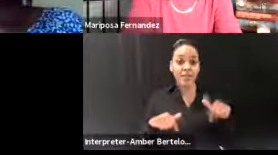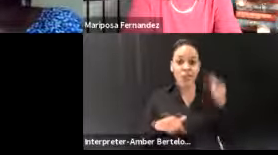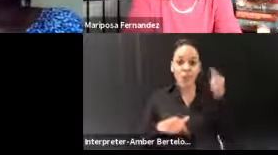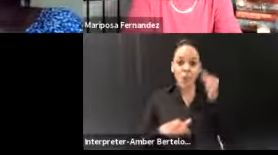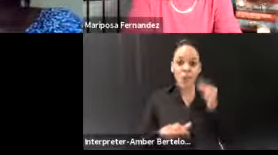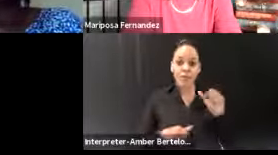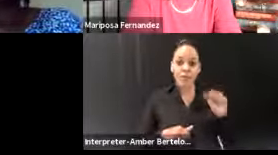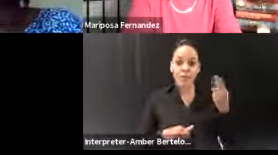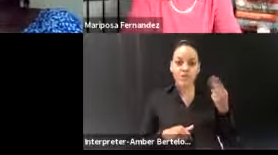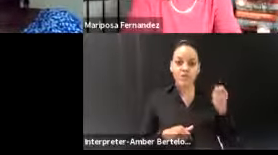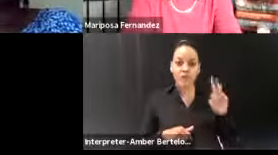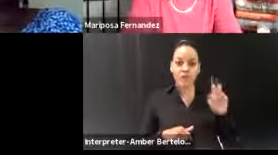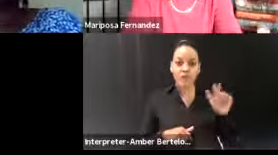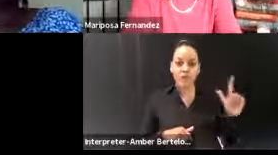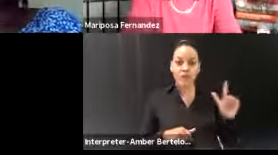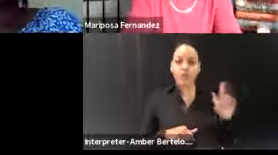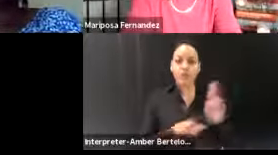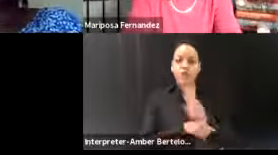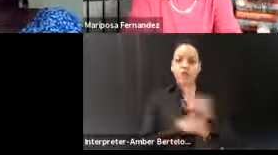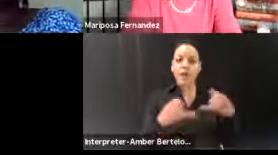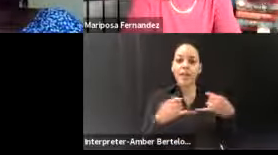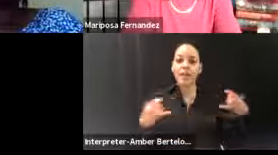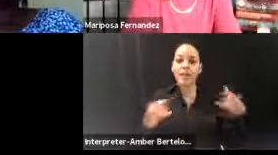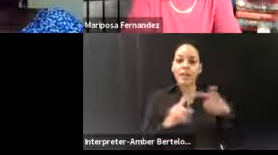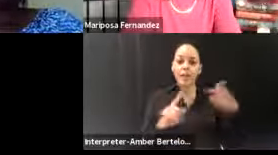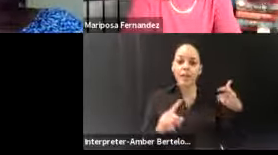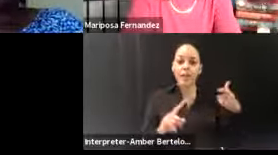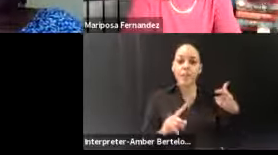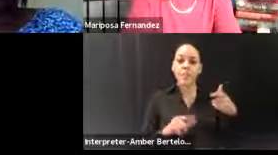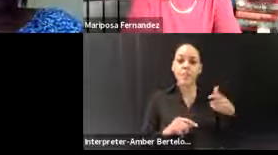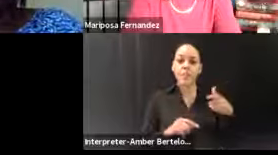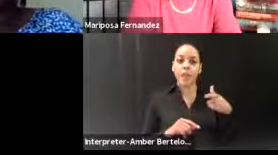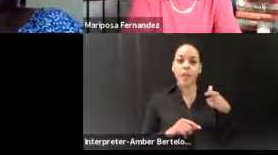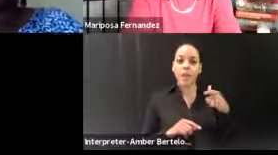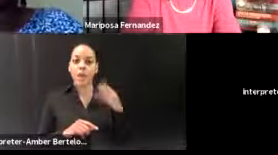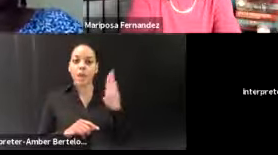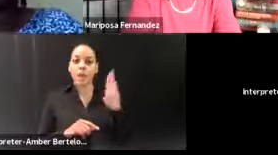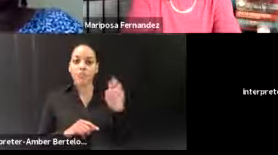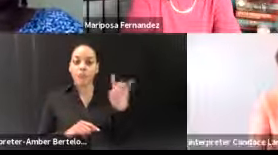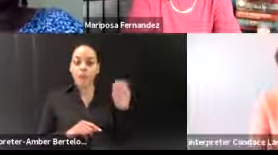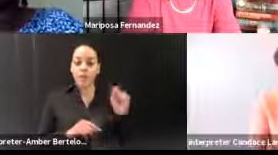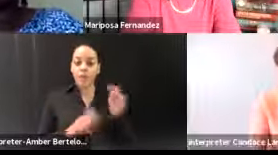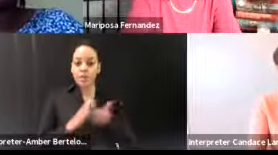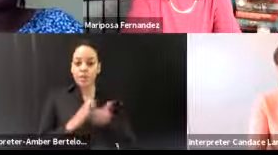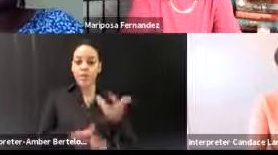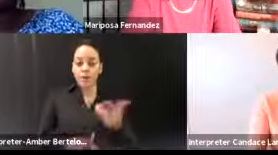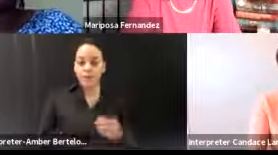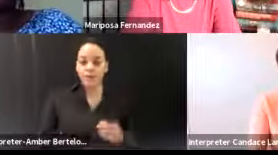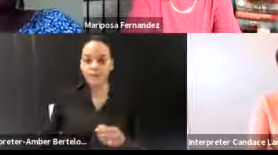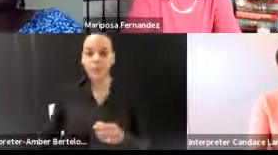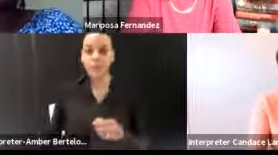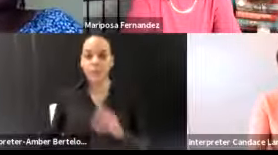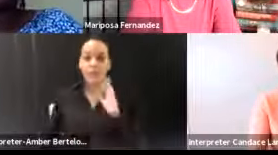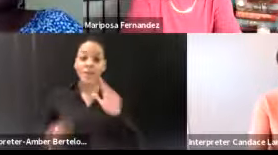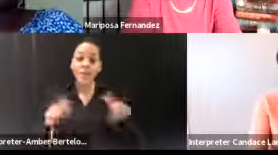shovel using a line from Brooks's poem. And the line